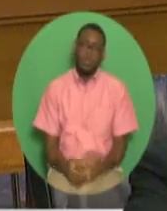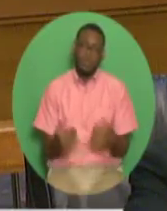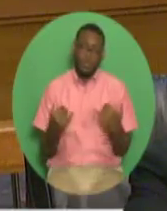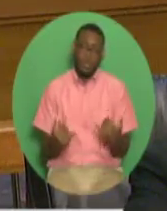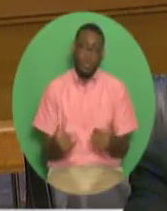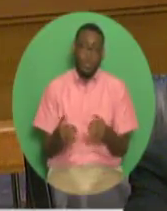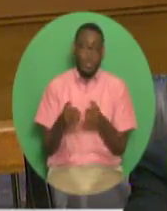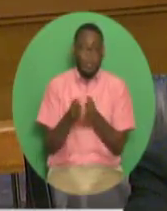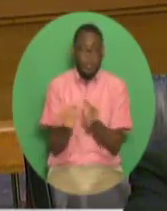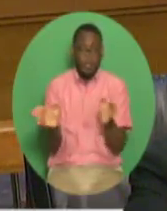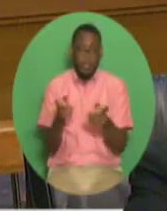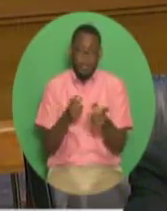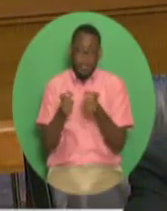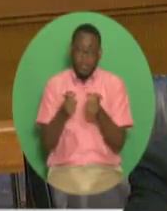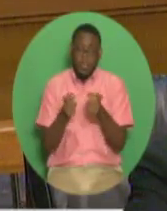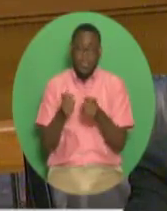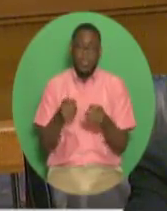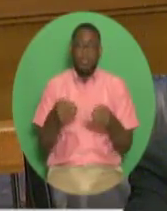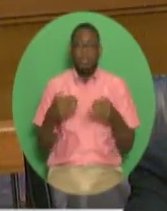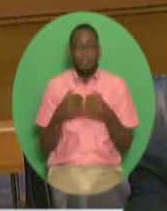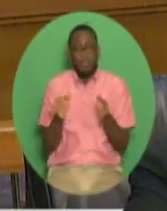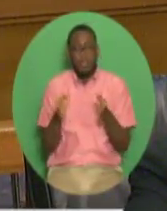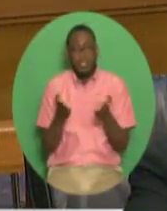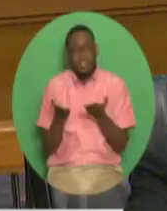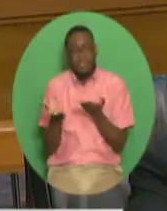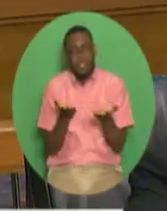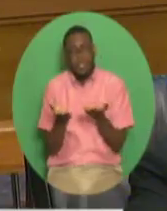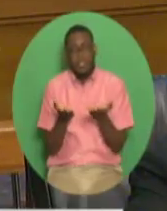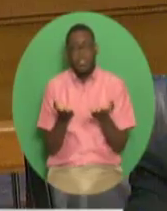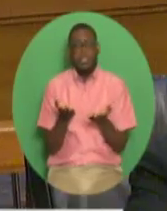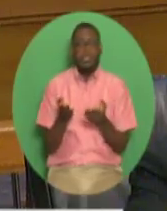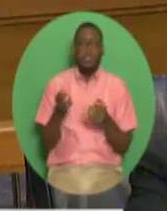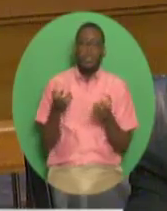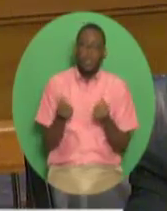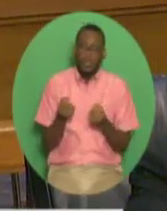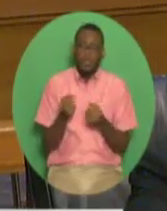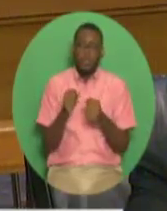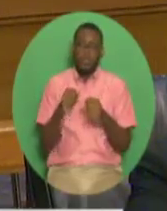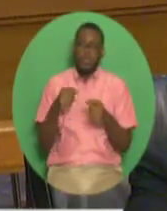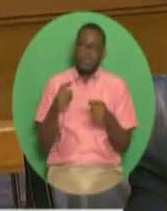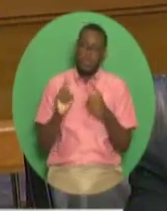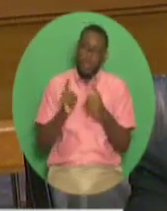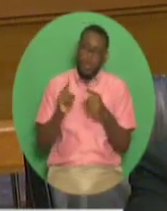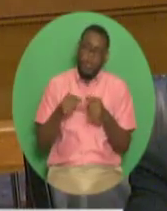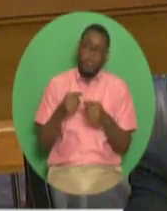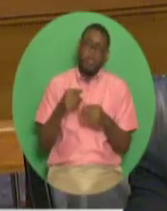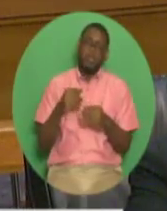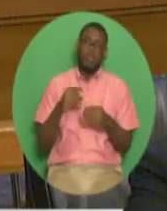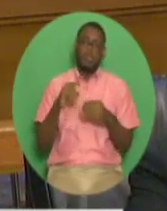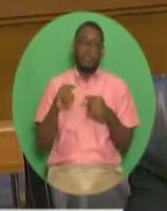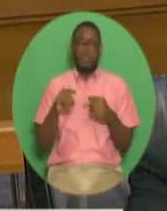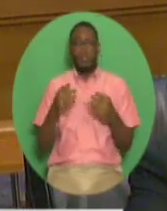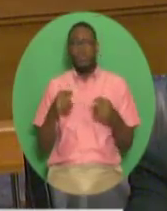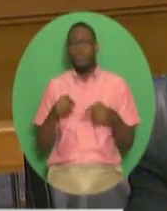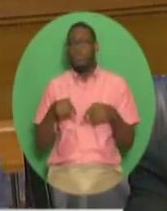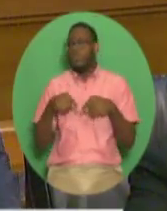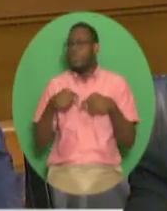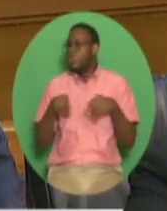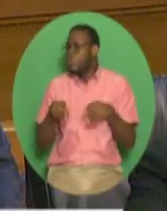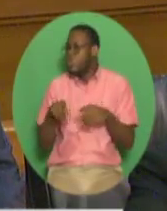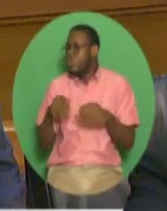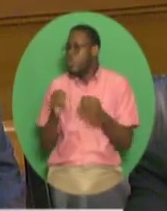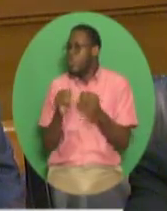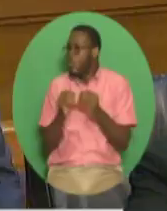that we are looking at a situation, as I mentioned earlier, where we are being asked to do more with less. I think that